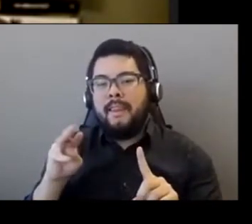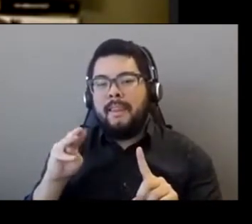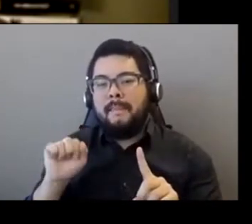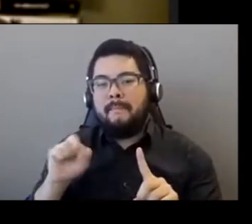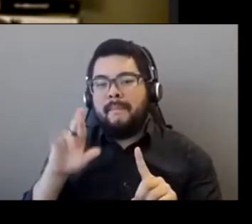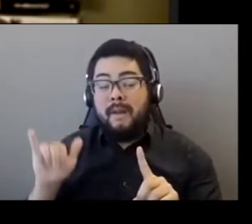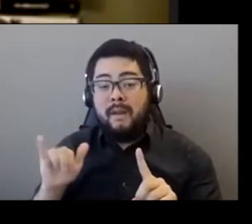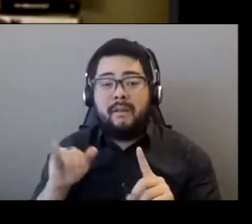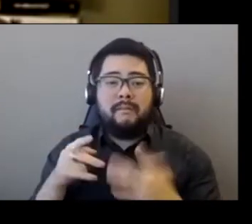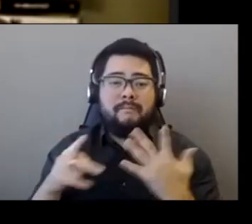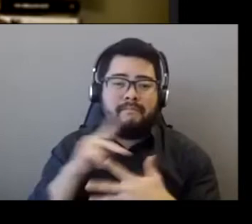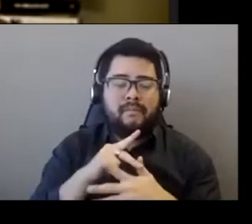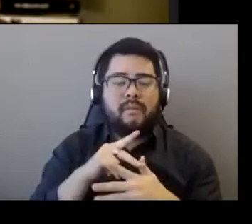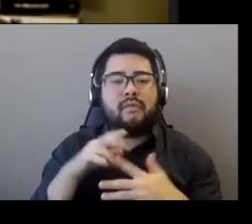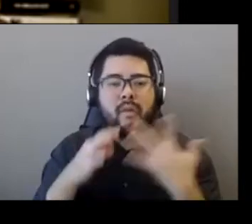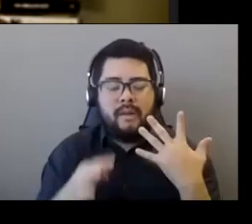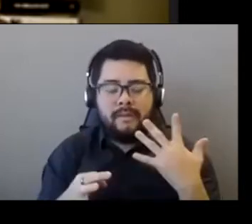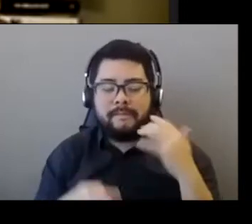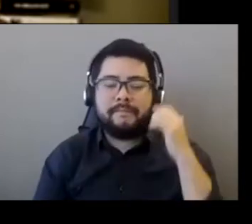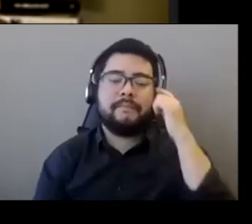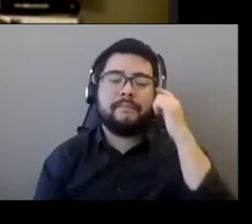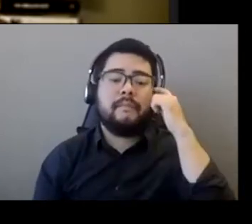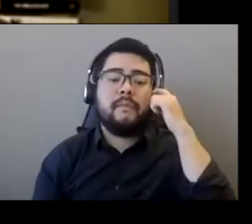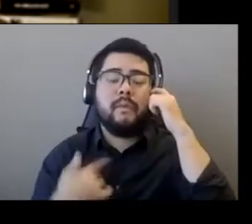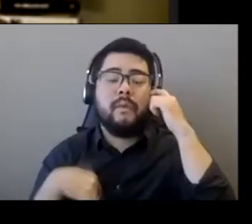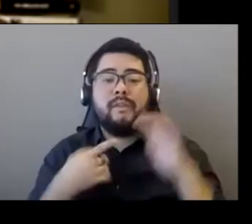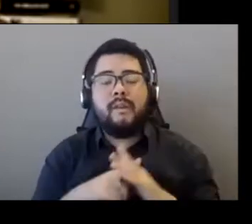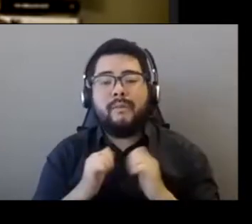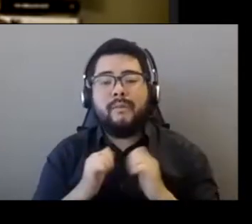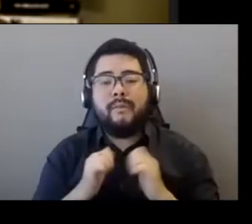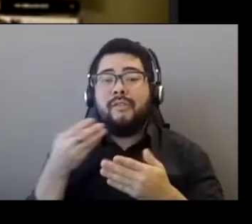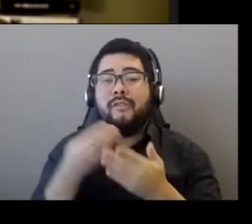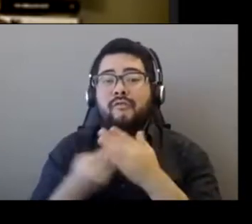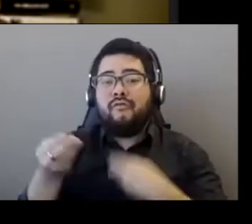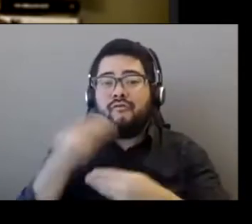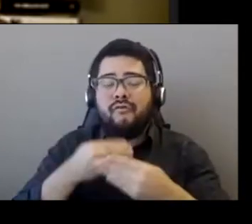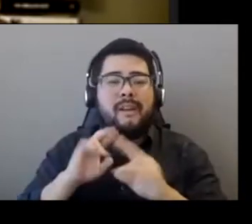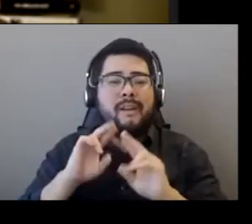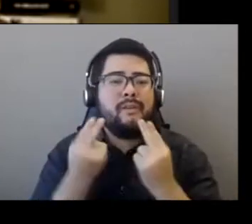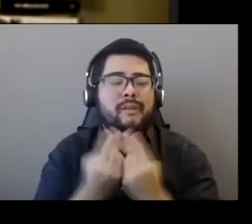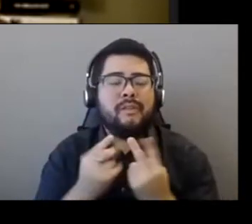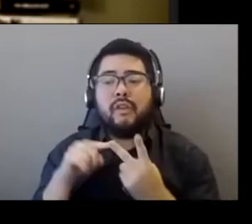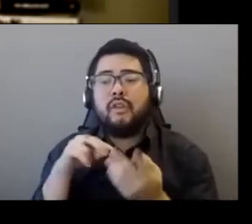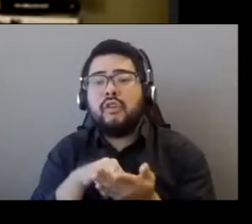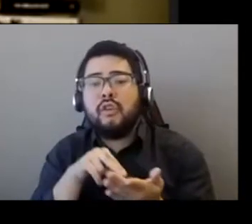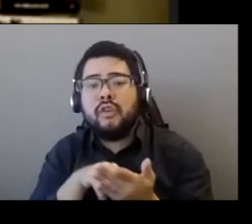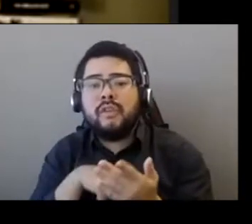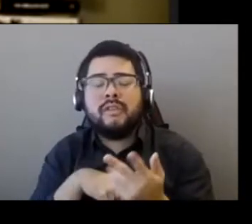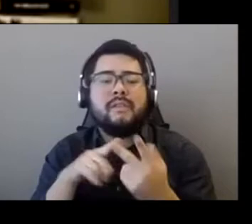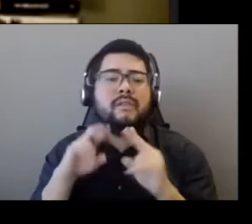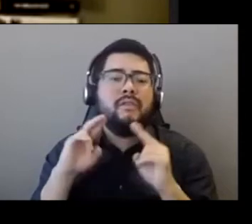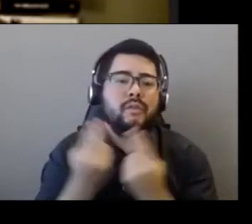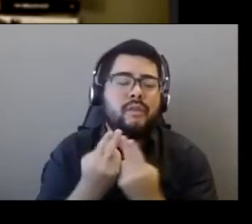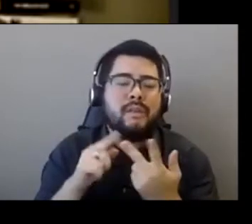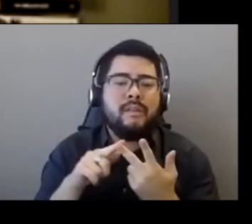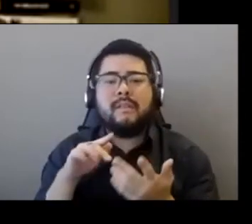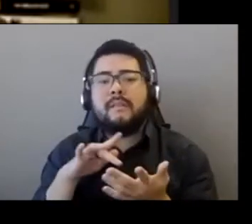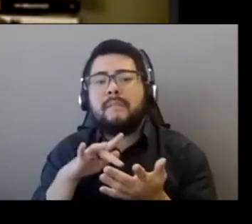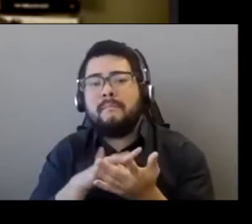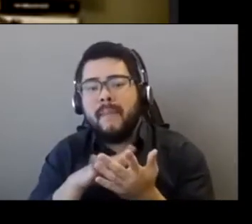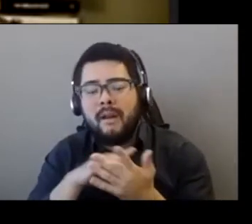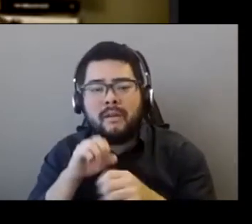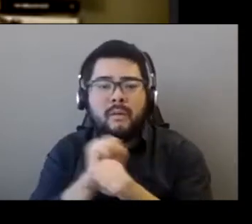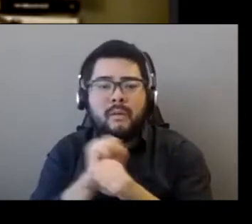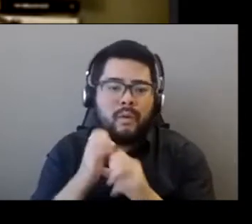by the trade unions of medical workers, nurses unions, medical workers unions, and so on.